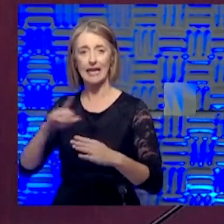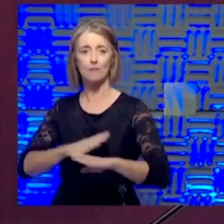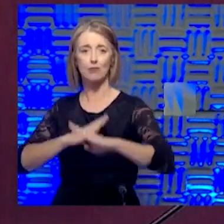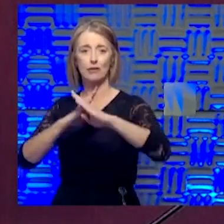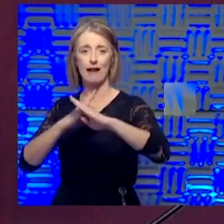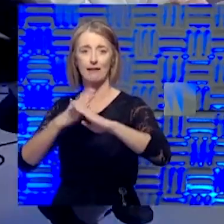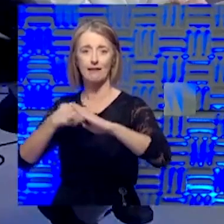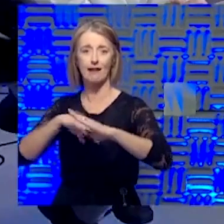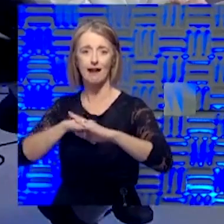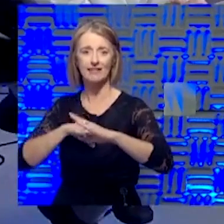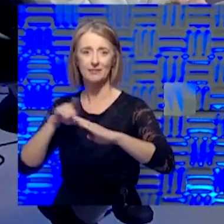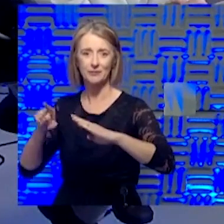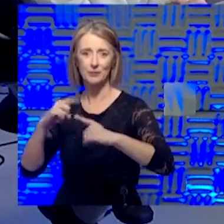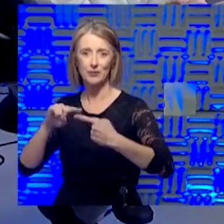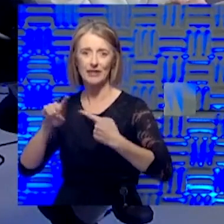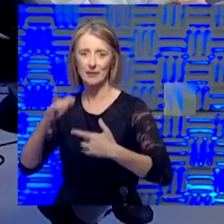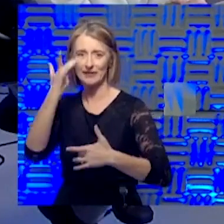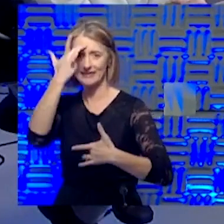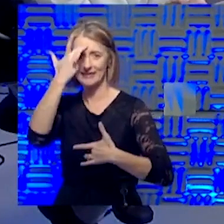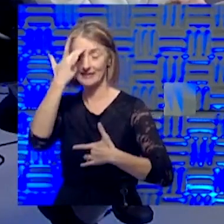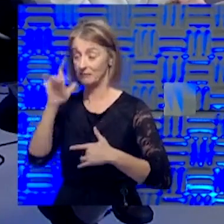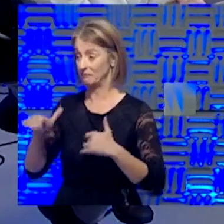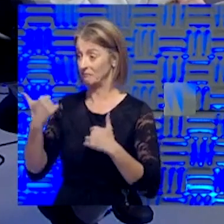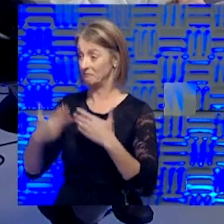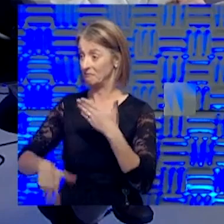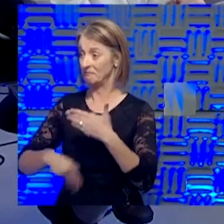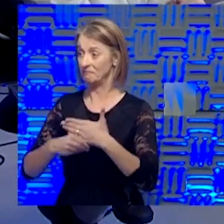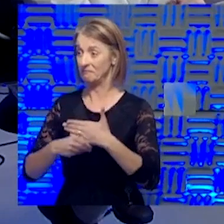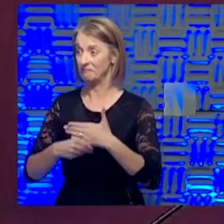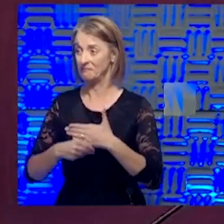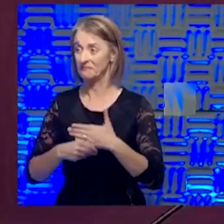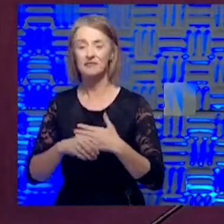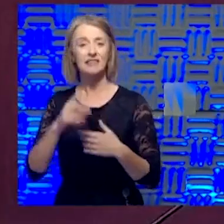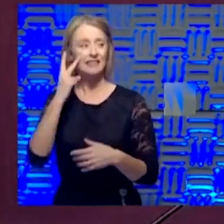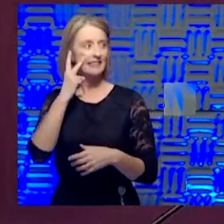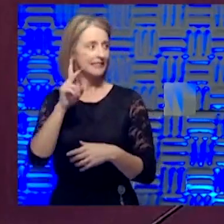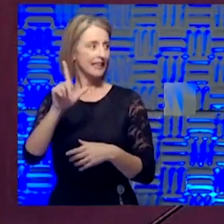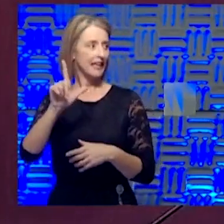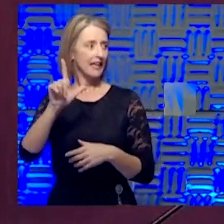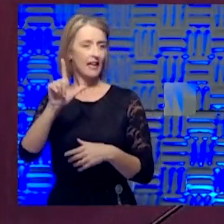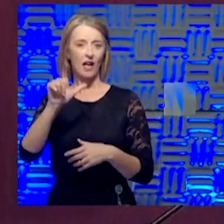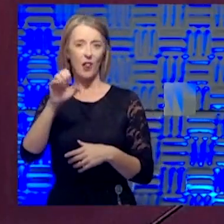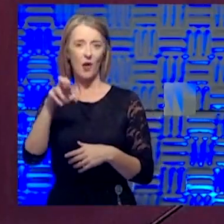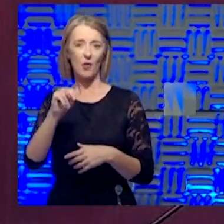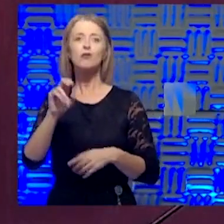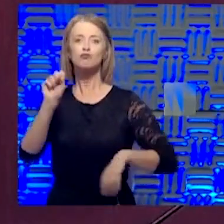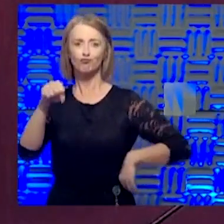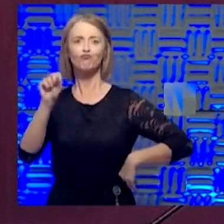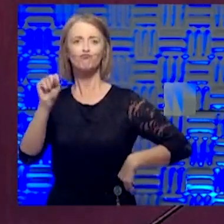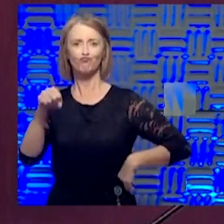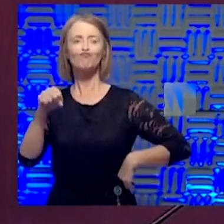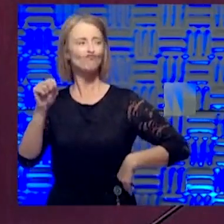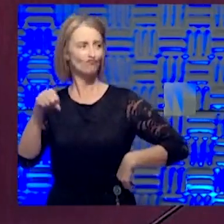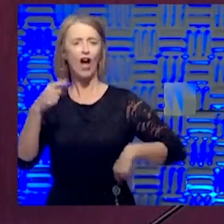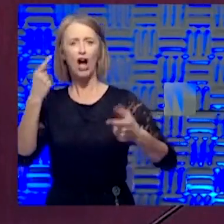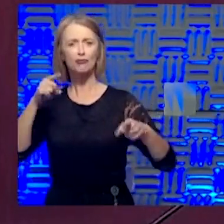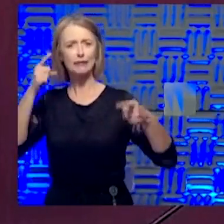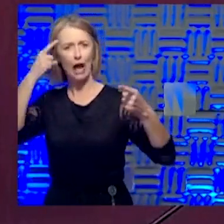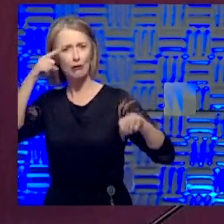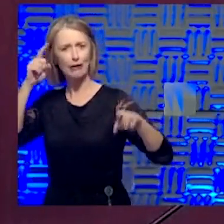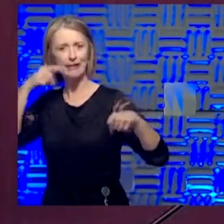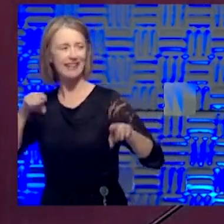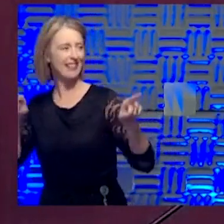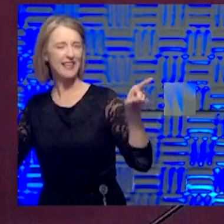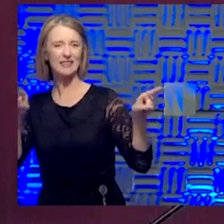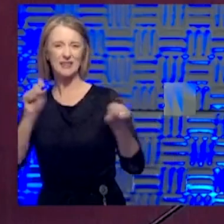when he was sick. Final thoughts, Anthony, from today? I see Logan nodding in the Logan's sound in the room. studio. Anthony and Logan